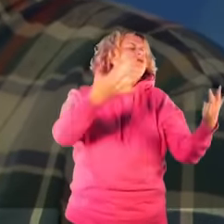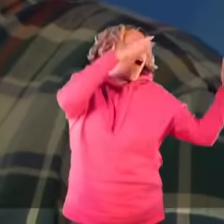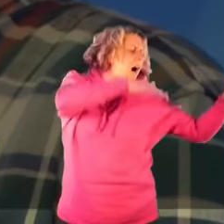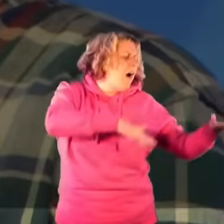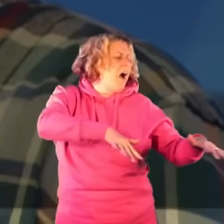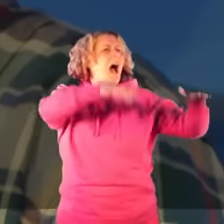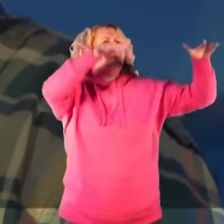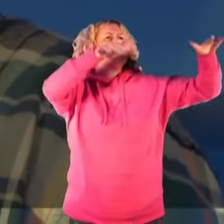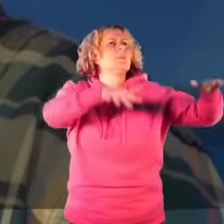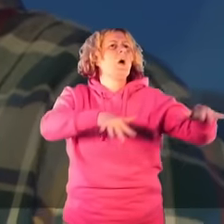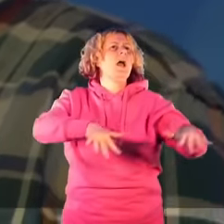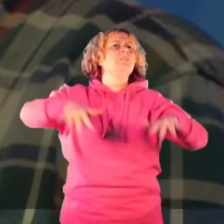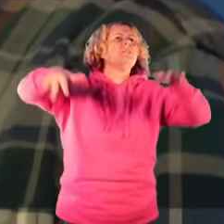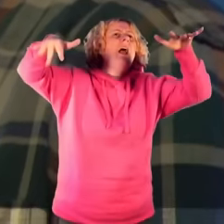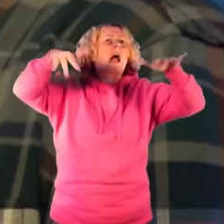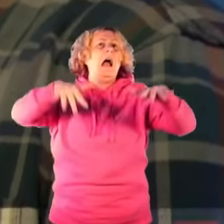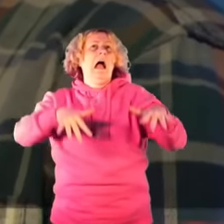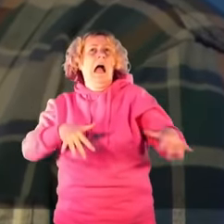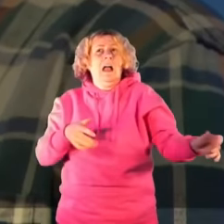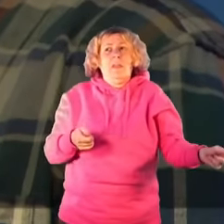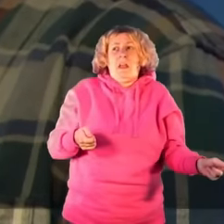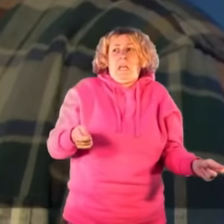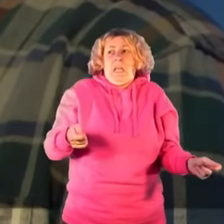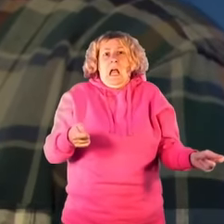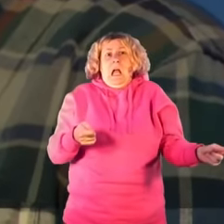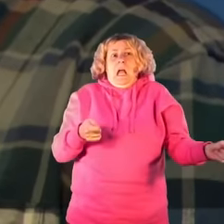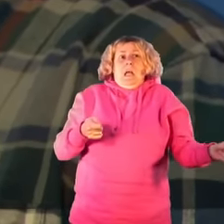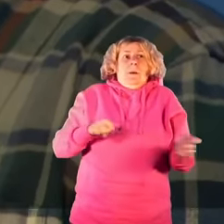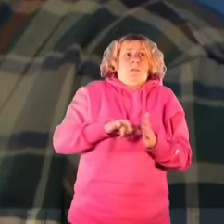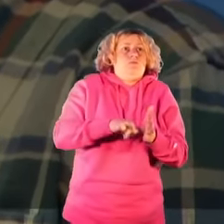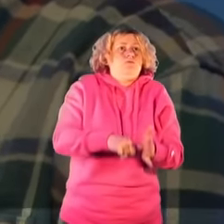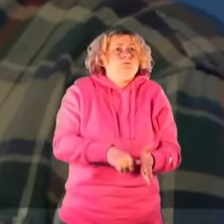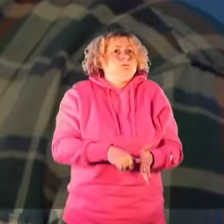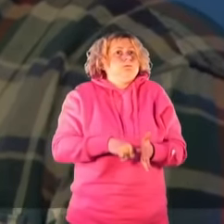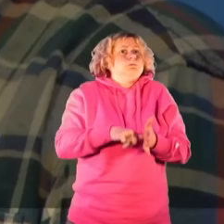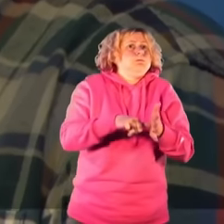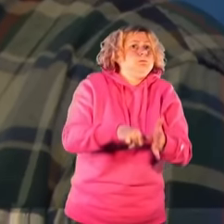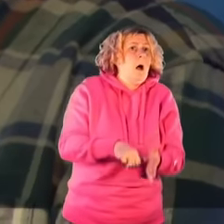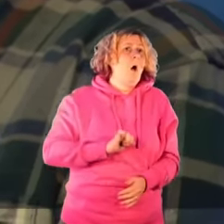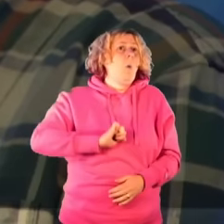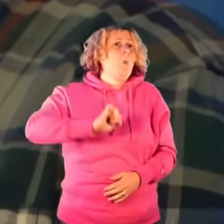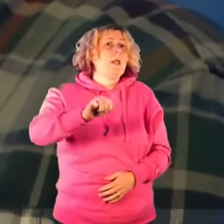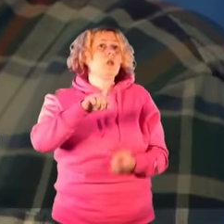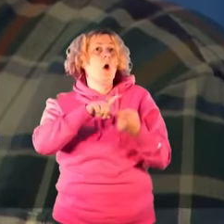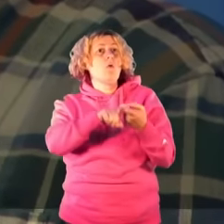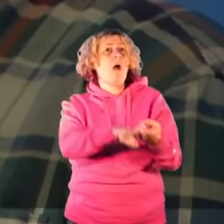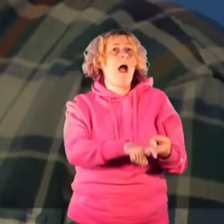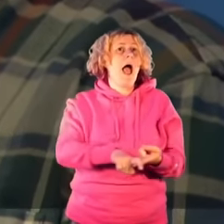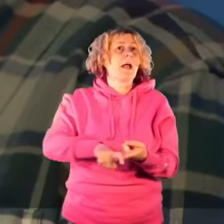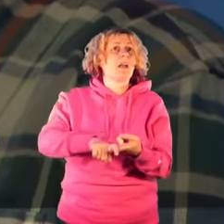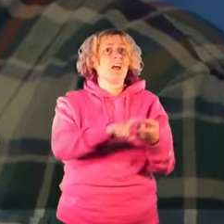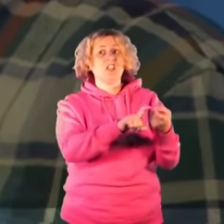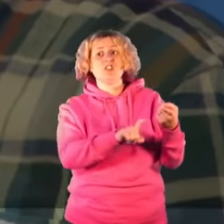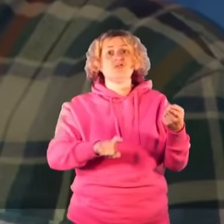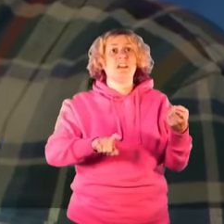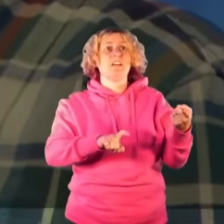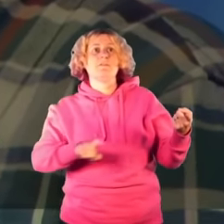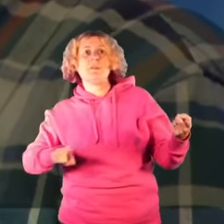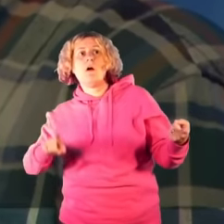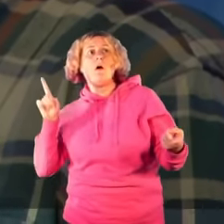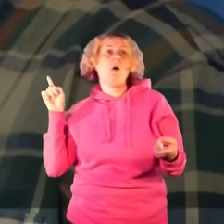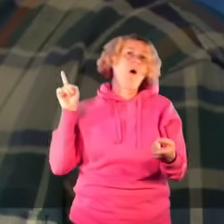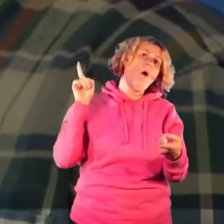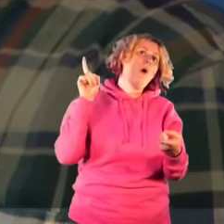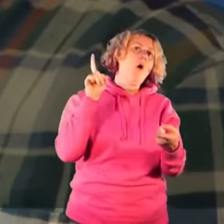the strong tides lift and the cables strain, will your anchor